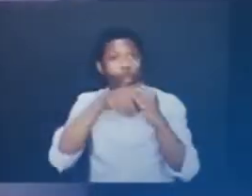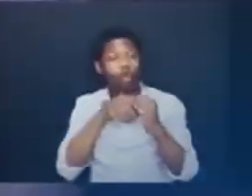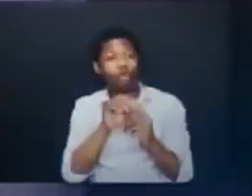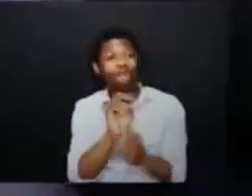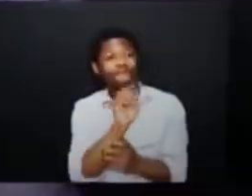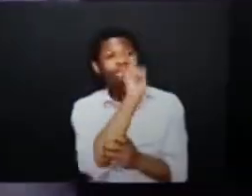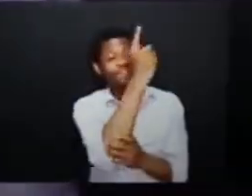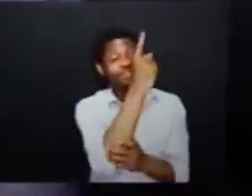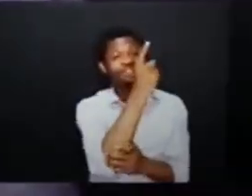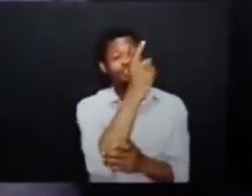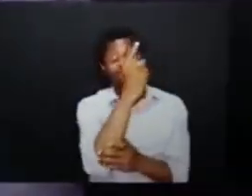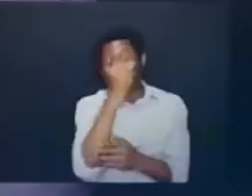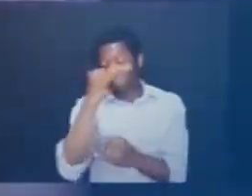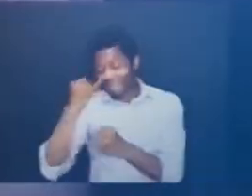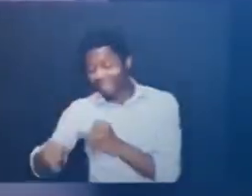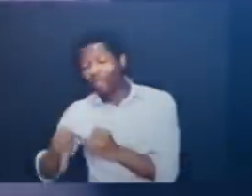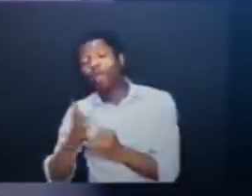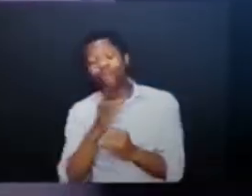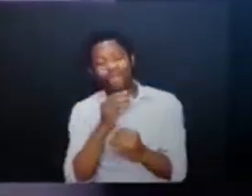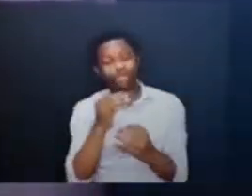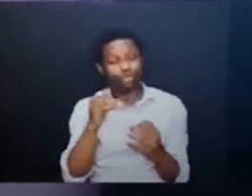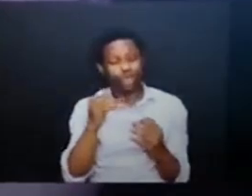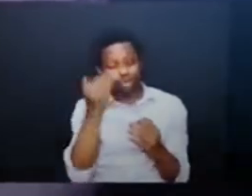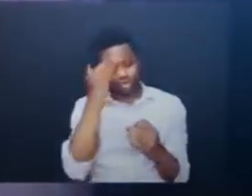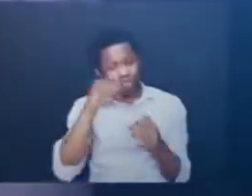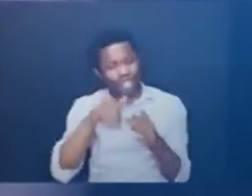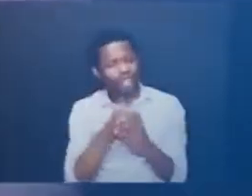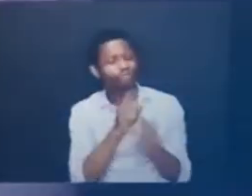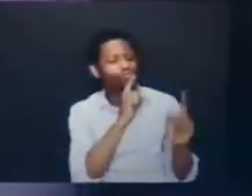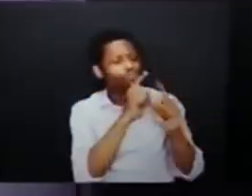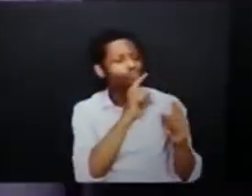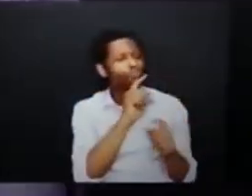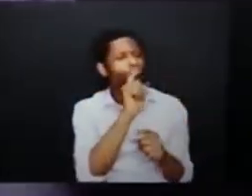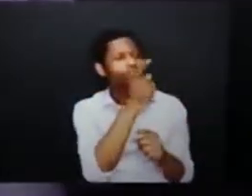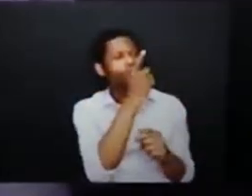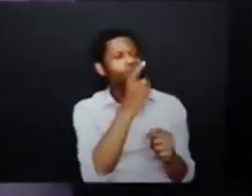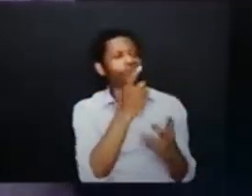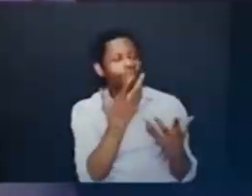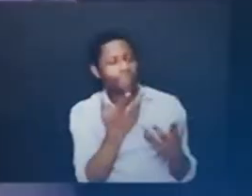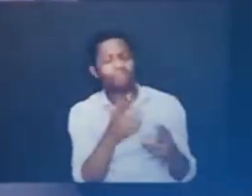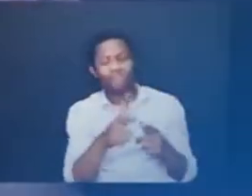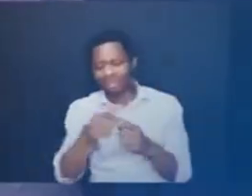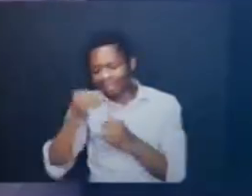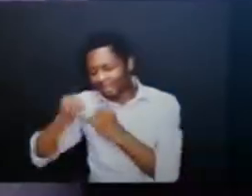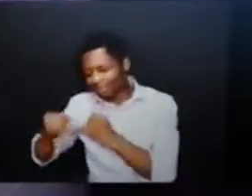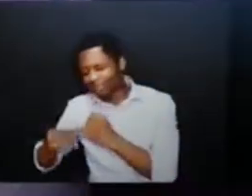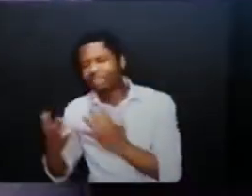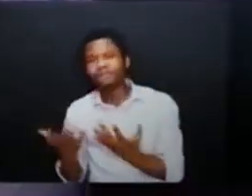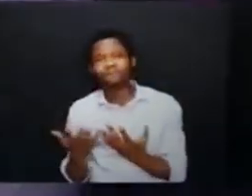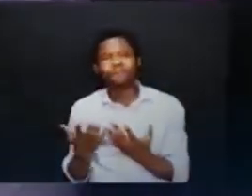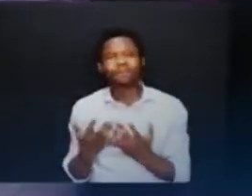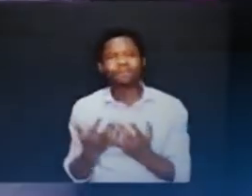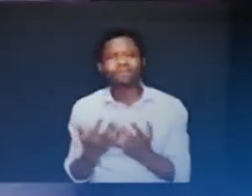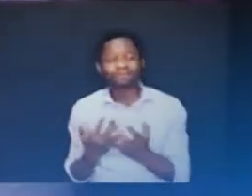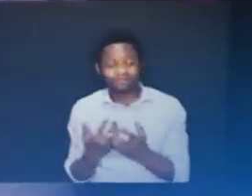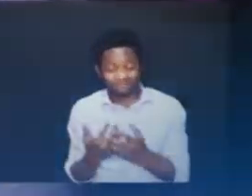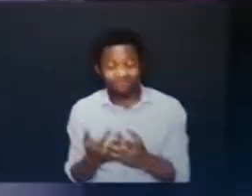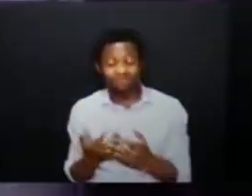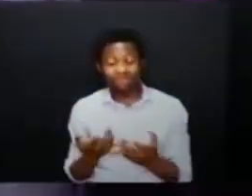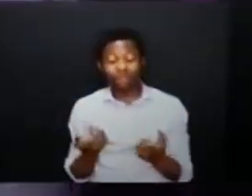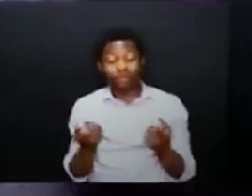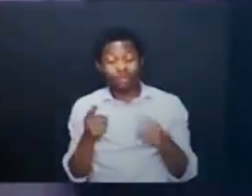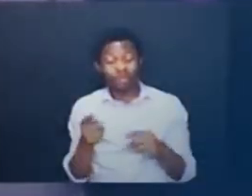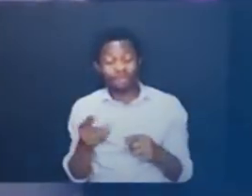to talk to the big one. I know how to talk to the little one. Even when the little one, you see, when my children